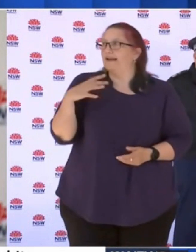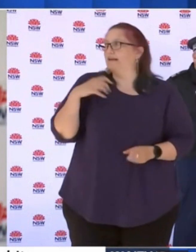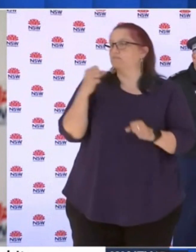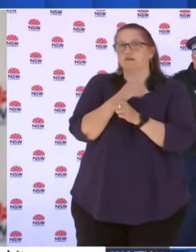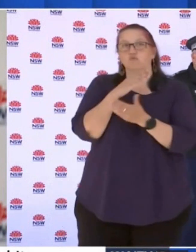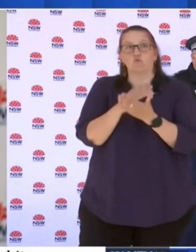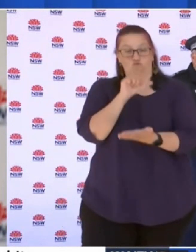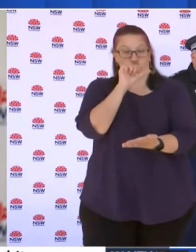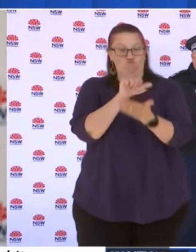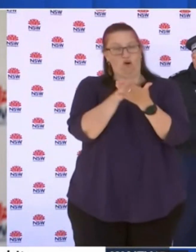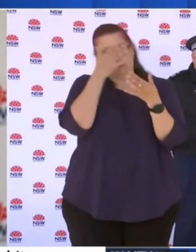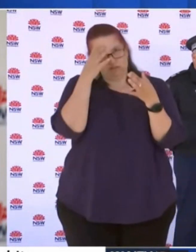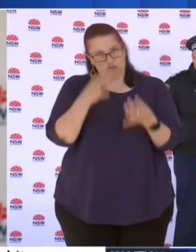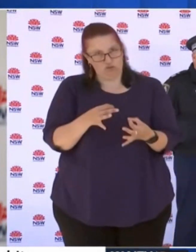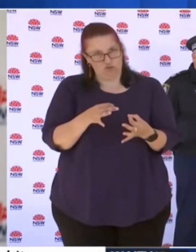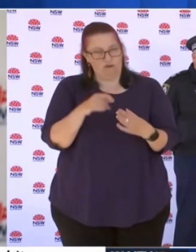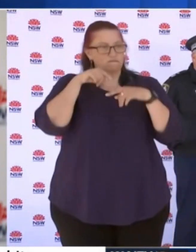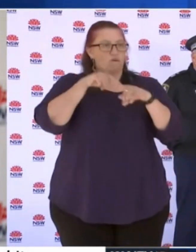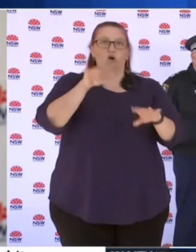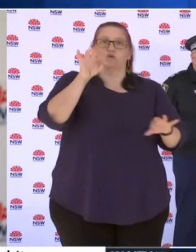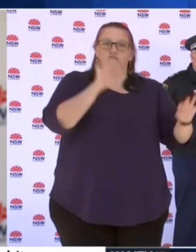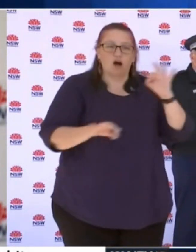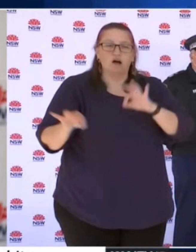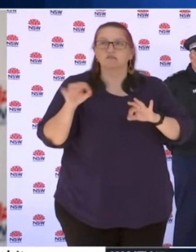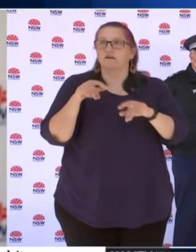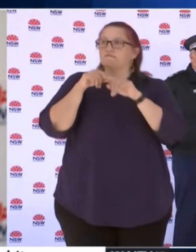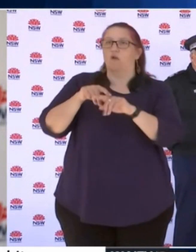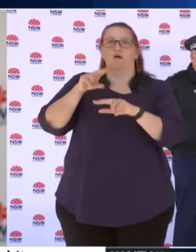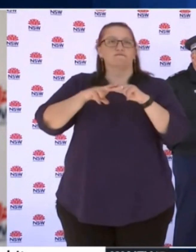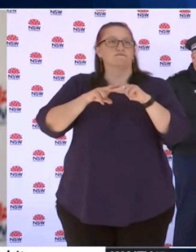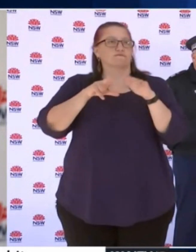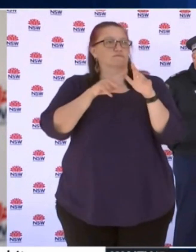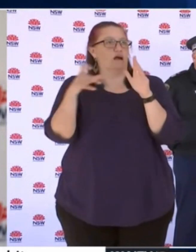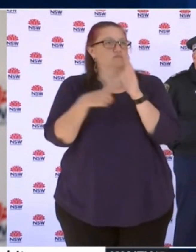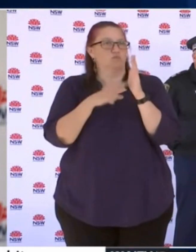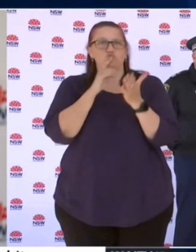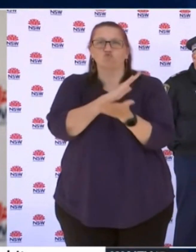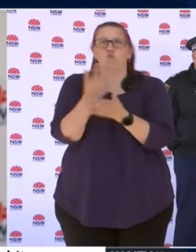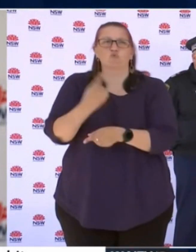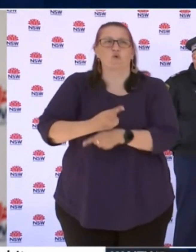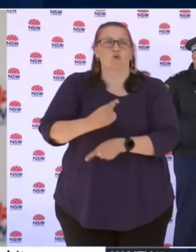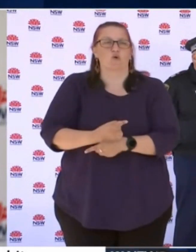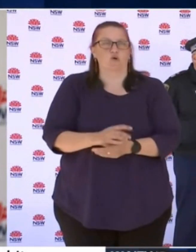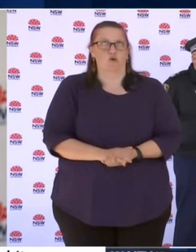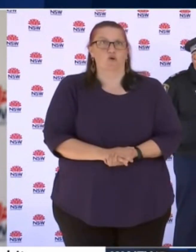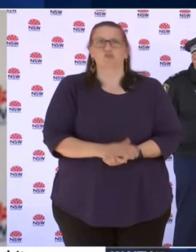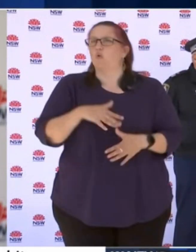at the science when we're making decisions. Let's not burden our citizens unless we absolutely have to. There are